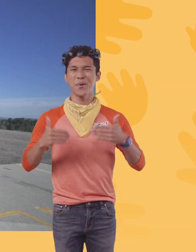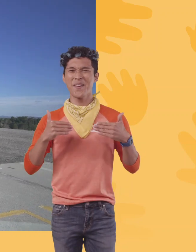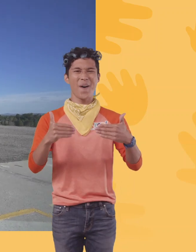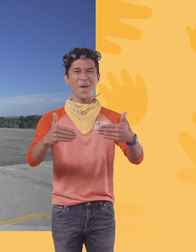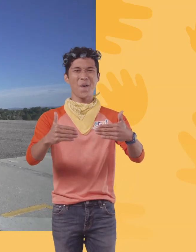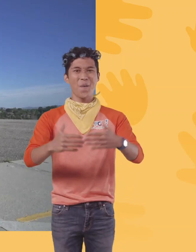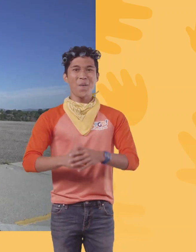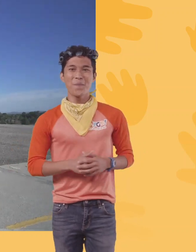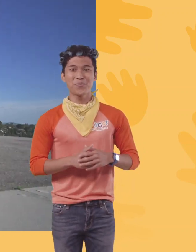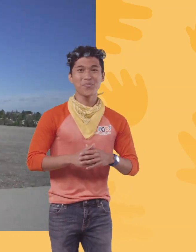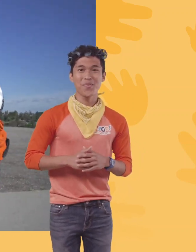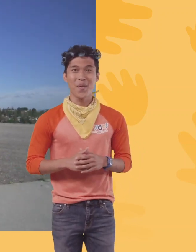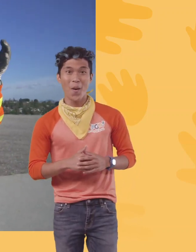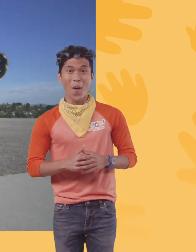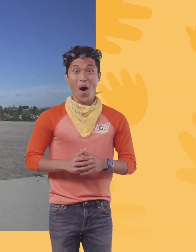Here he goes.